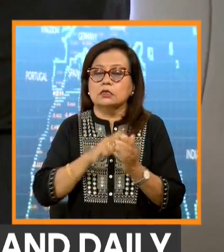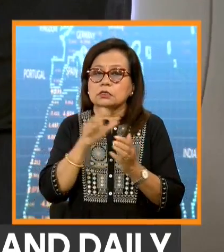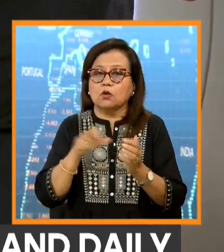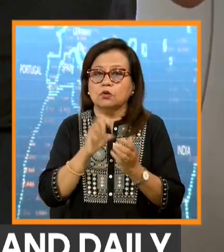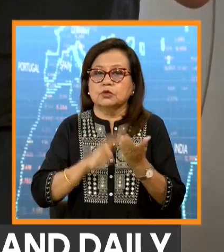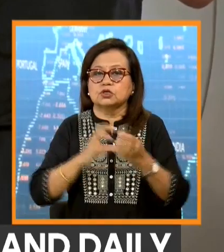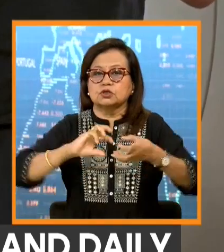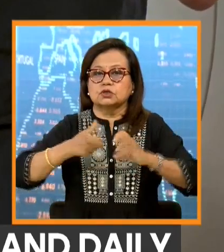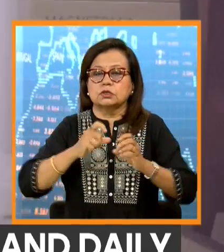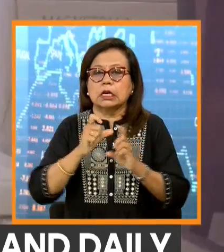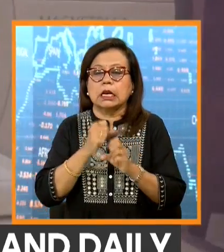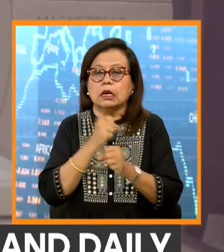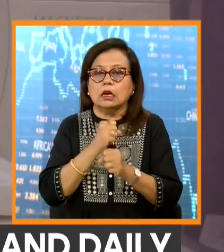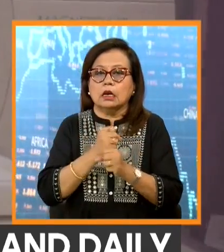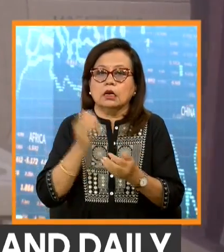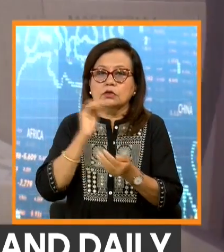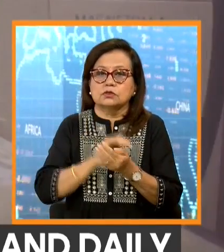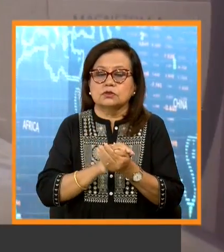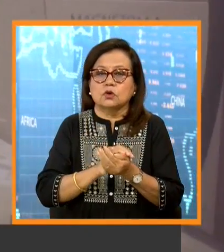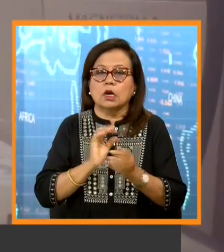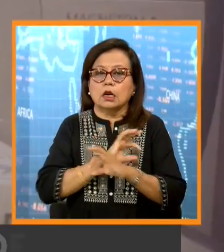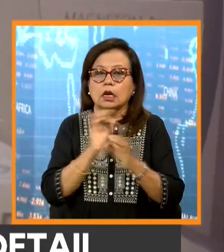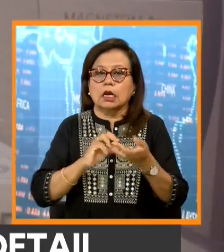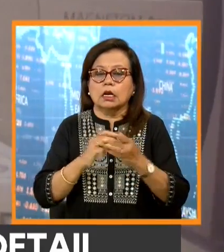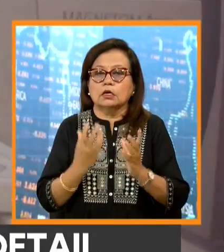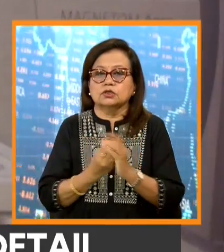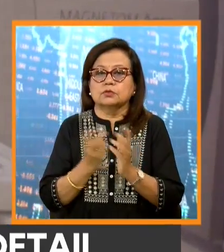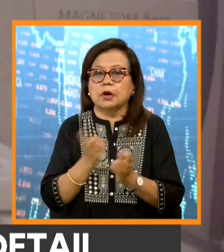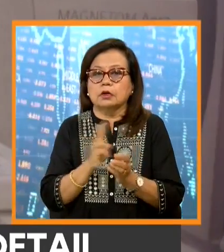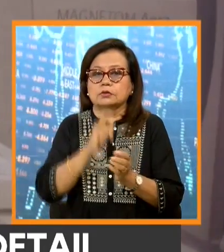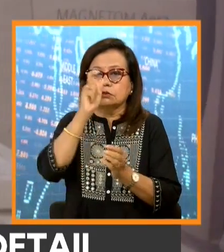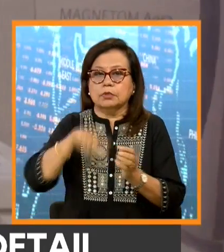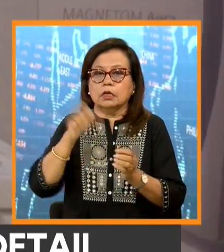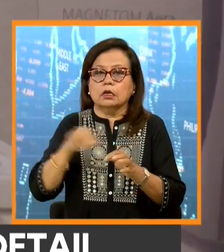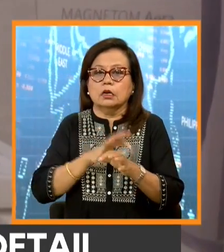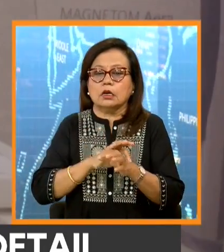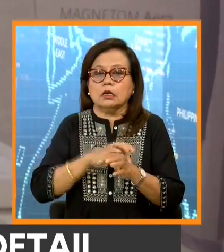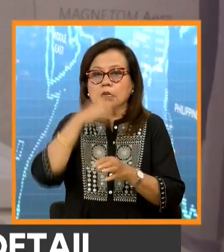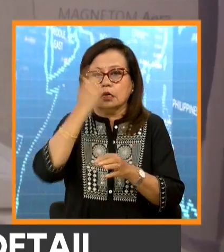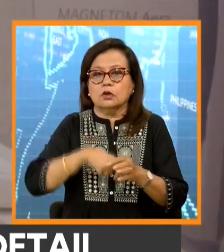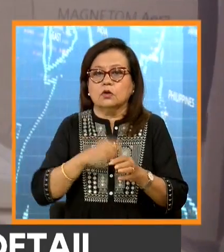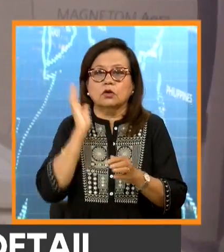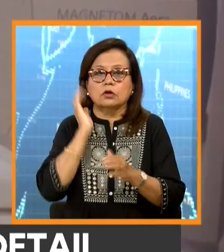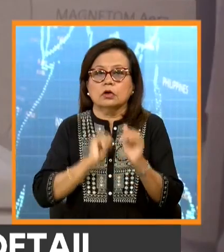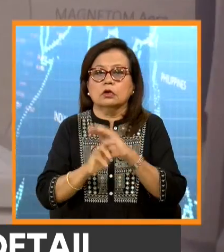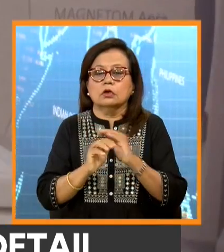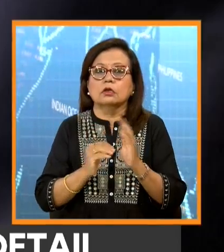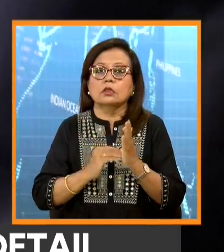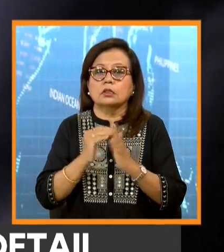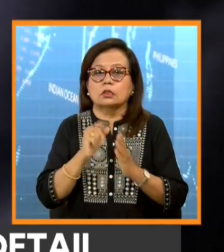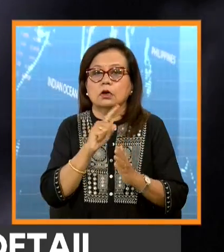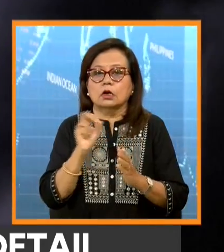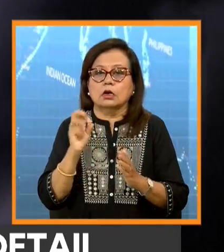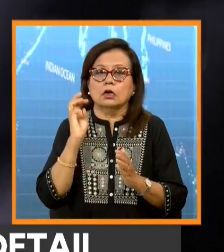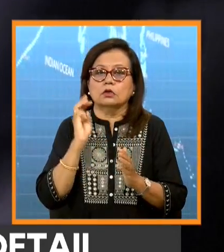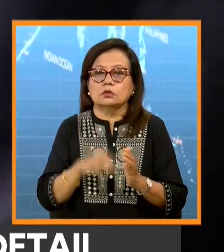machines. The data gathered is stored anonymously but is linked to each participant's medical and lifestyle information.